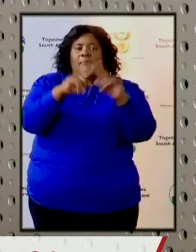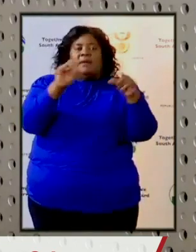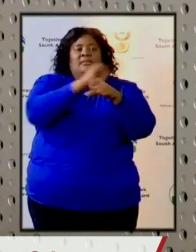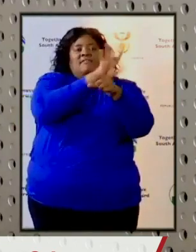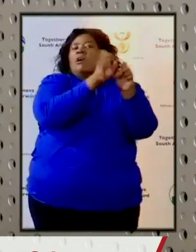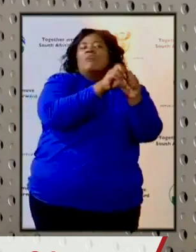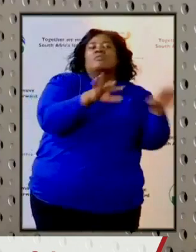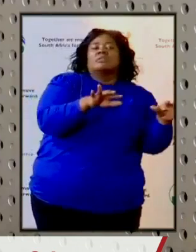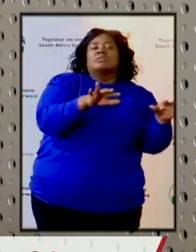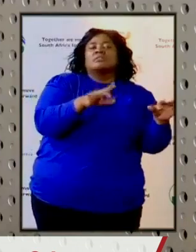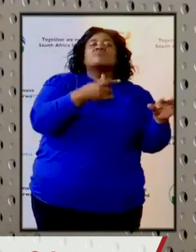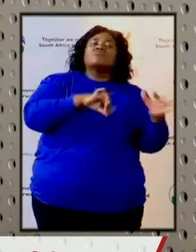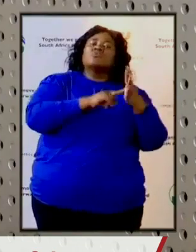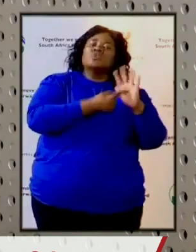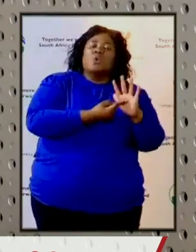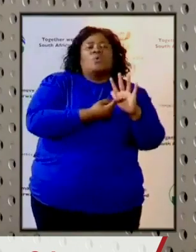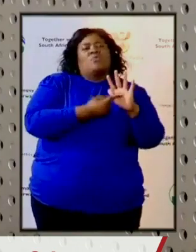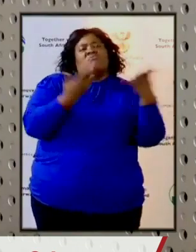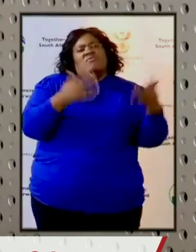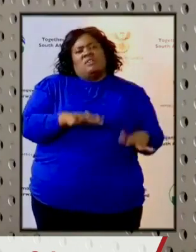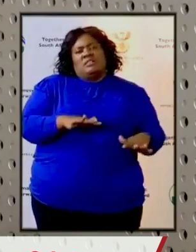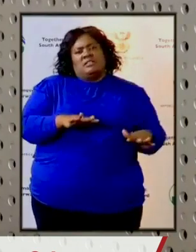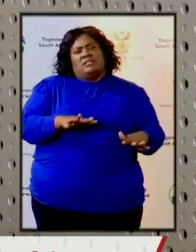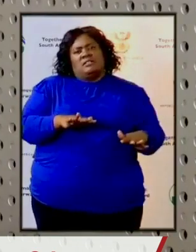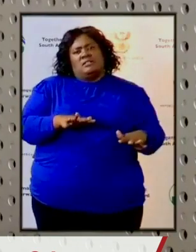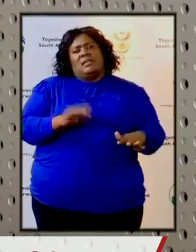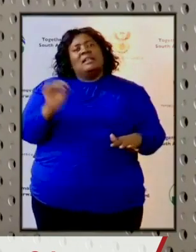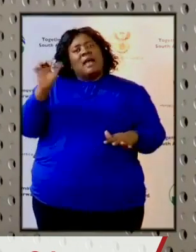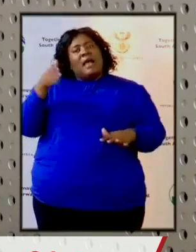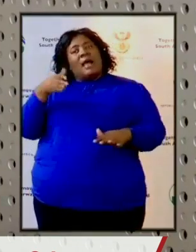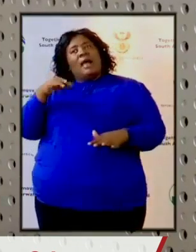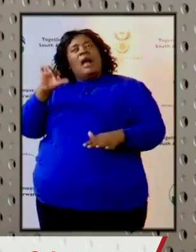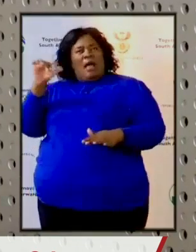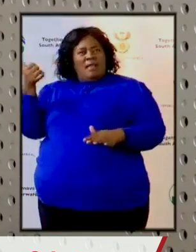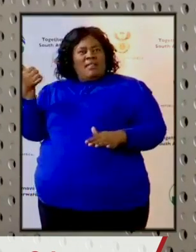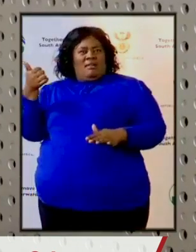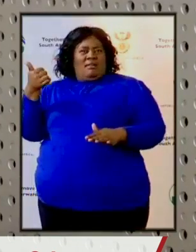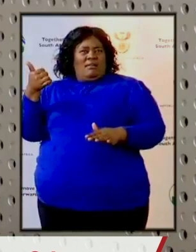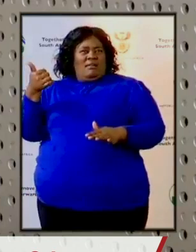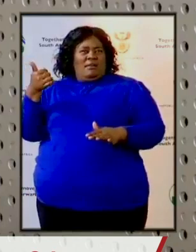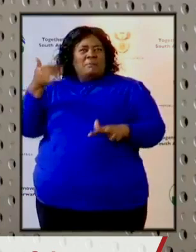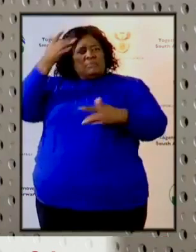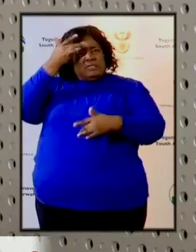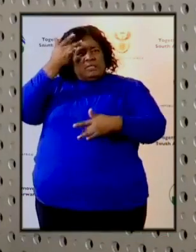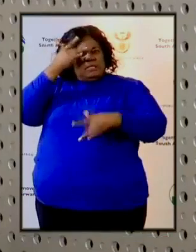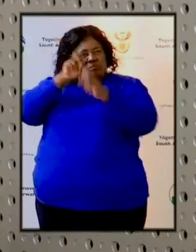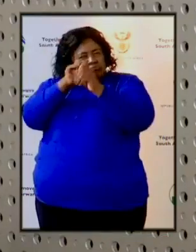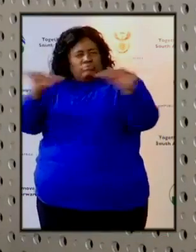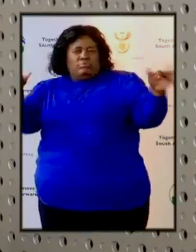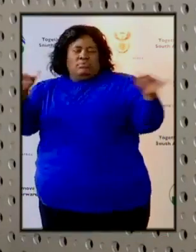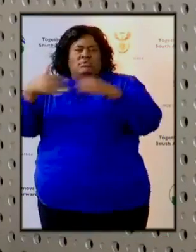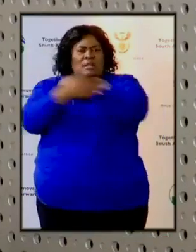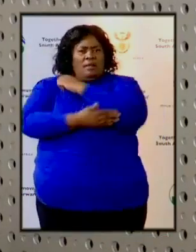And this has been shown in previous pandemics. So I just want to stress that we really shouldn't